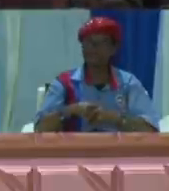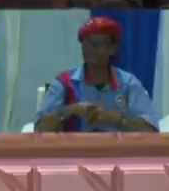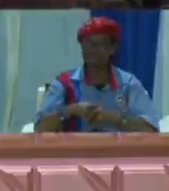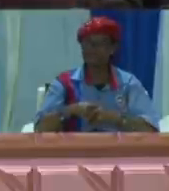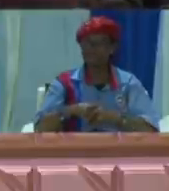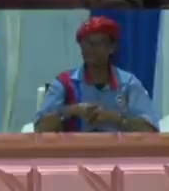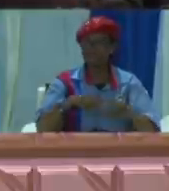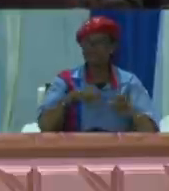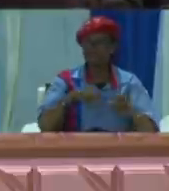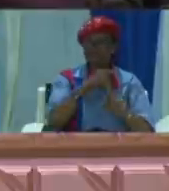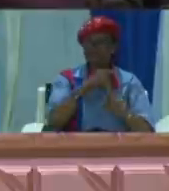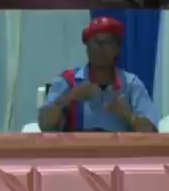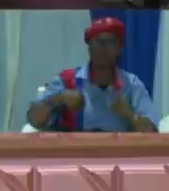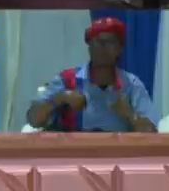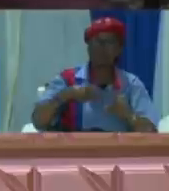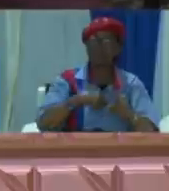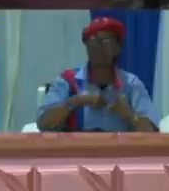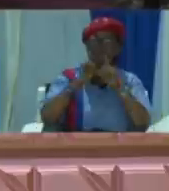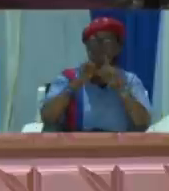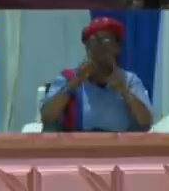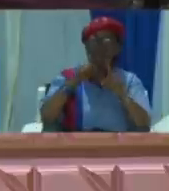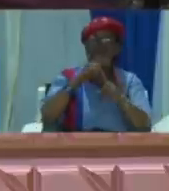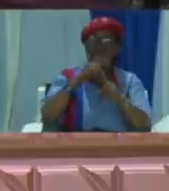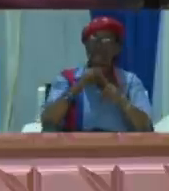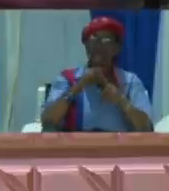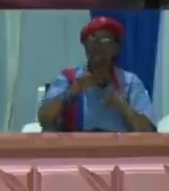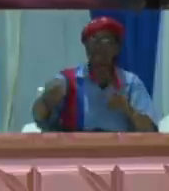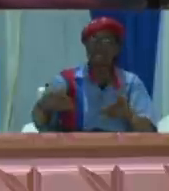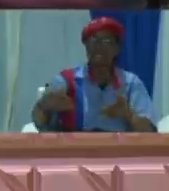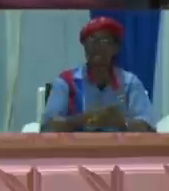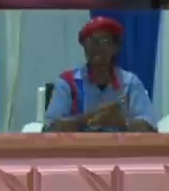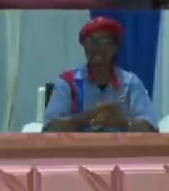When we talk about a new wave of glory,